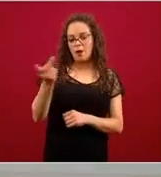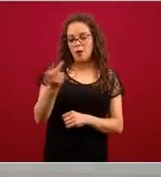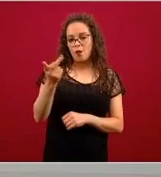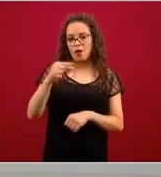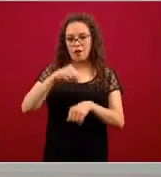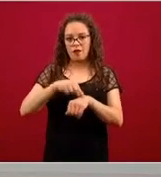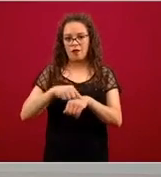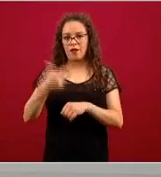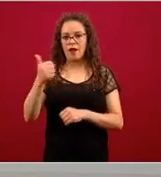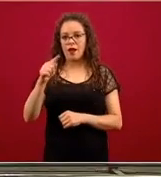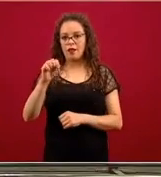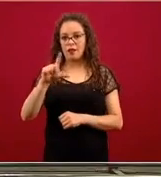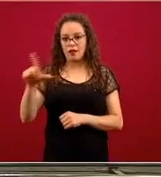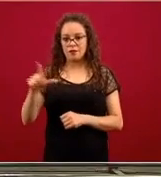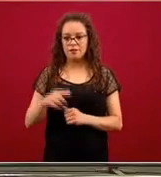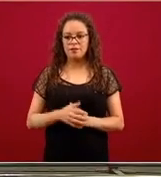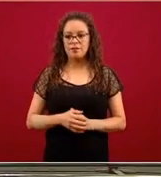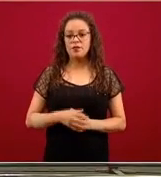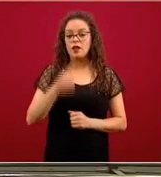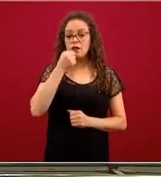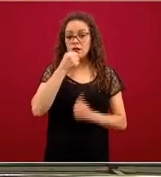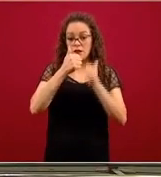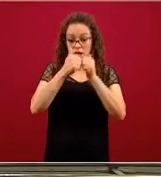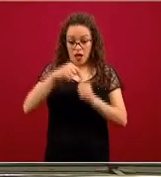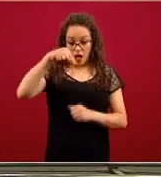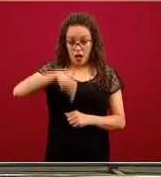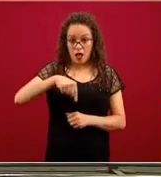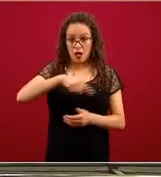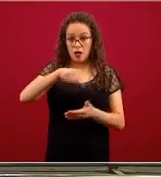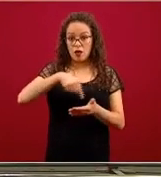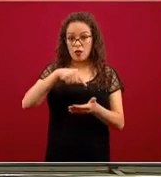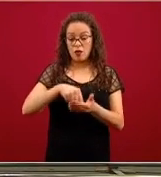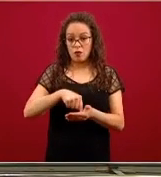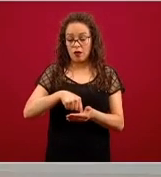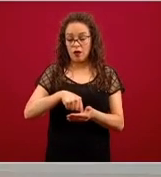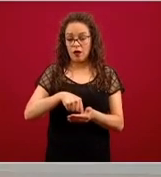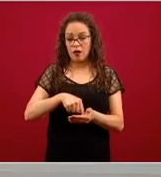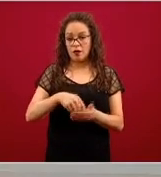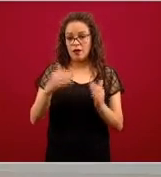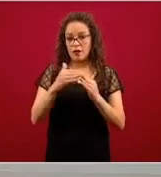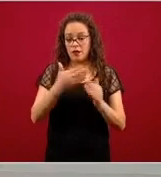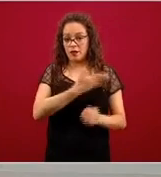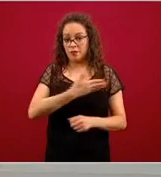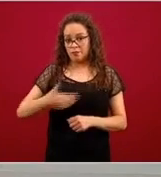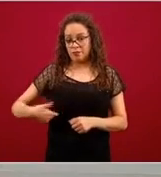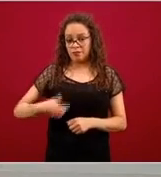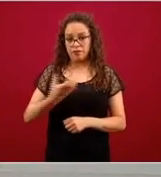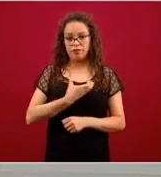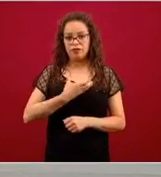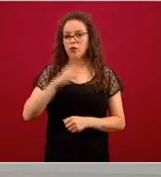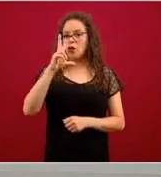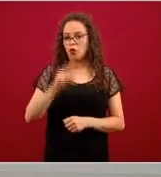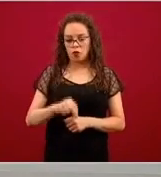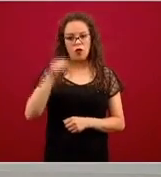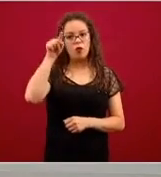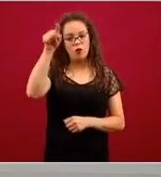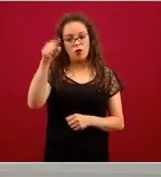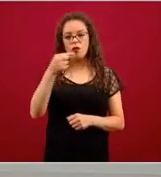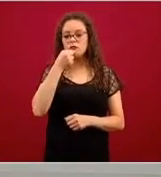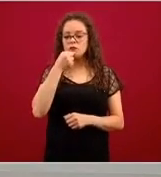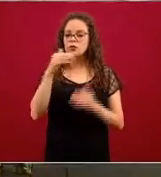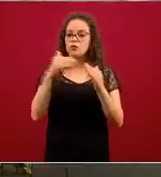the Ask Dr. Gattel conference. None of the children will be at the National Palace, of course, they will be